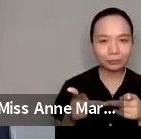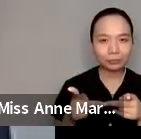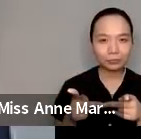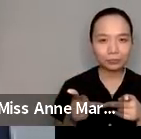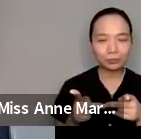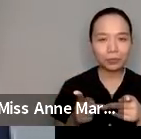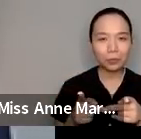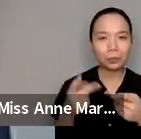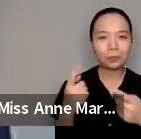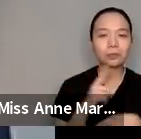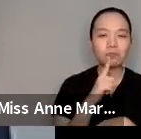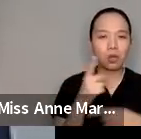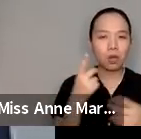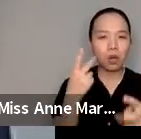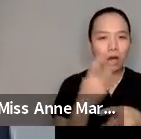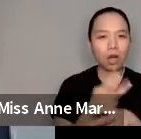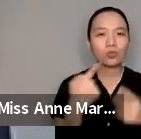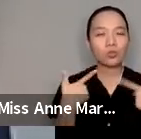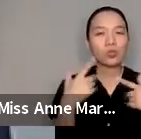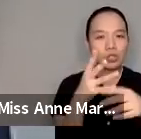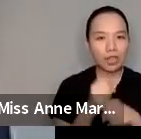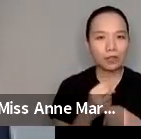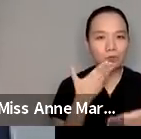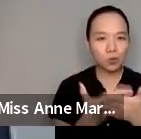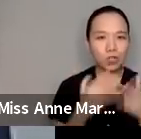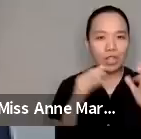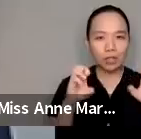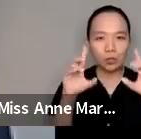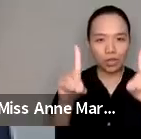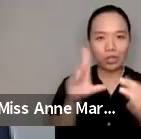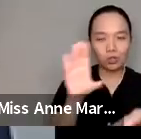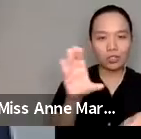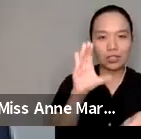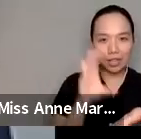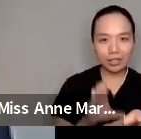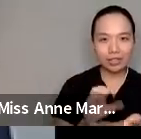hard to go to good education centers.